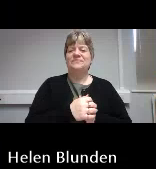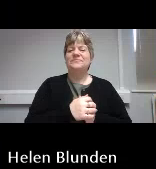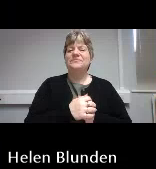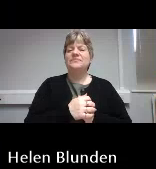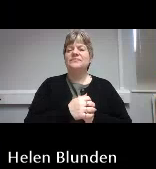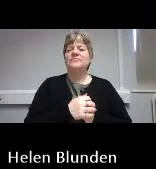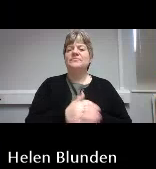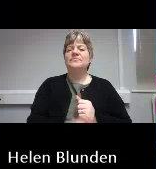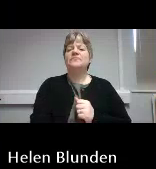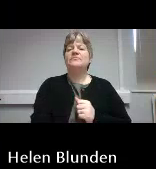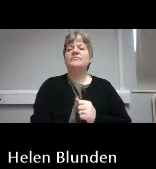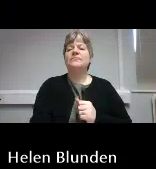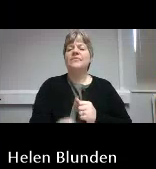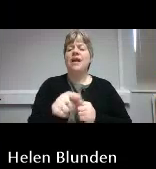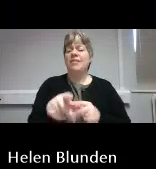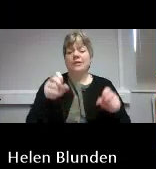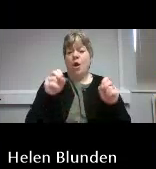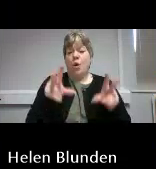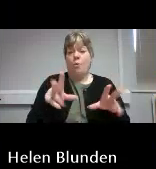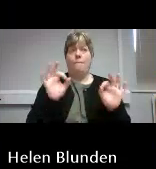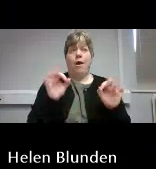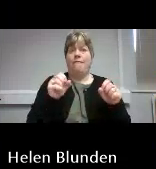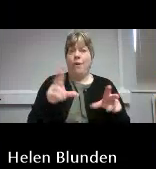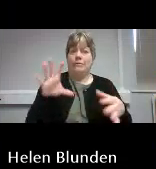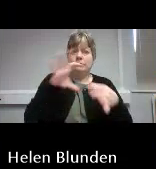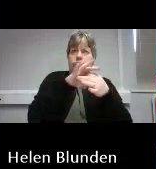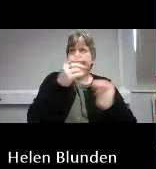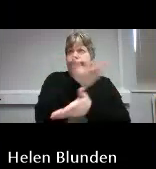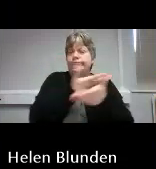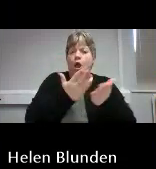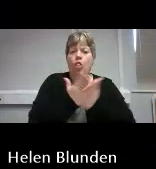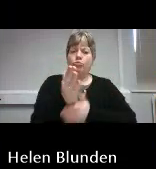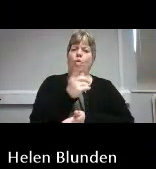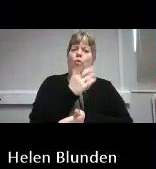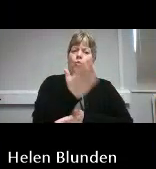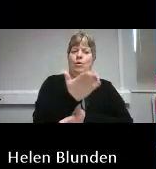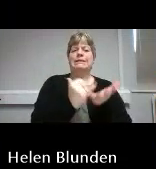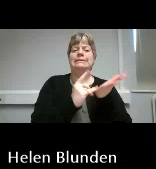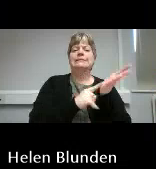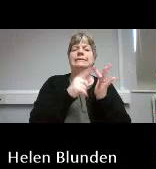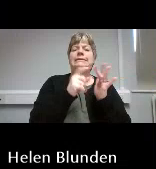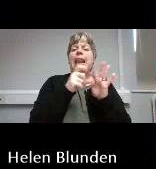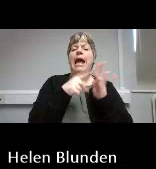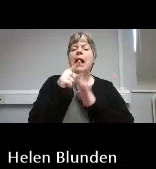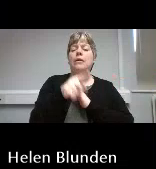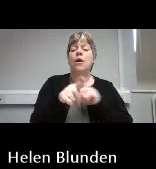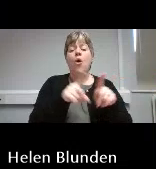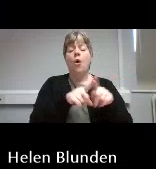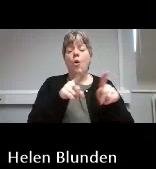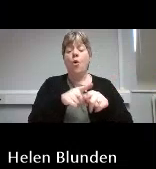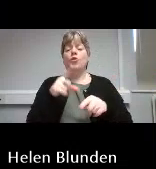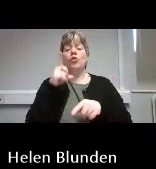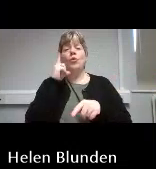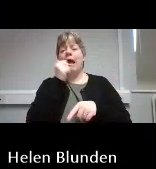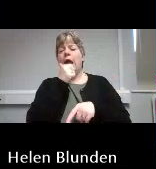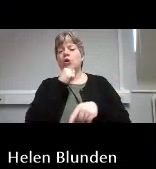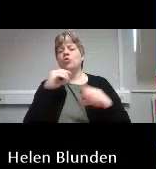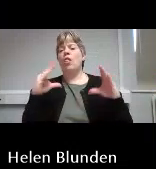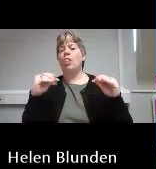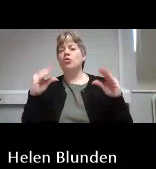For you to join the discussion via Slido. And as Lee said, there's also the opportunity to use the